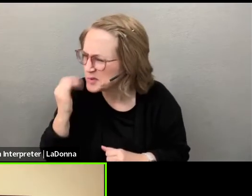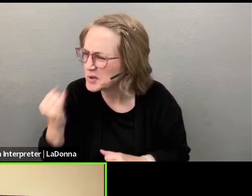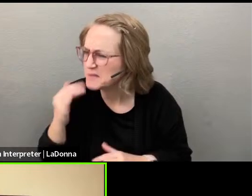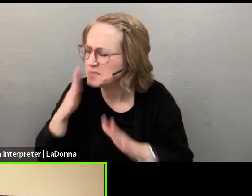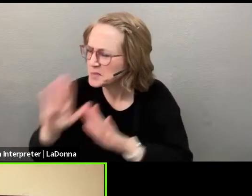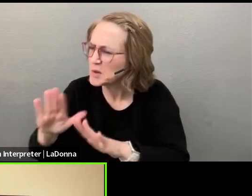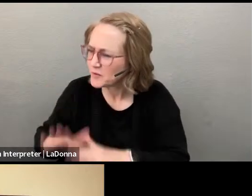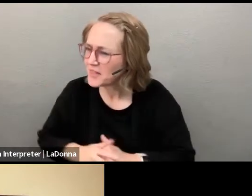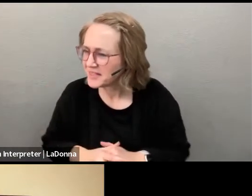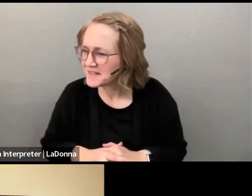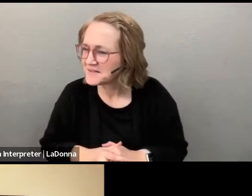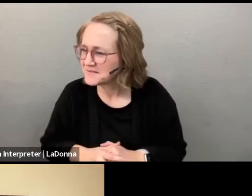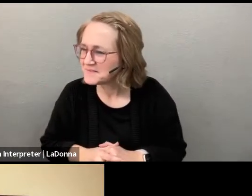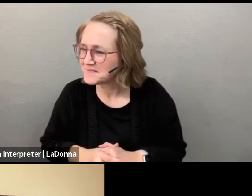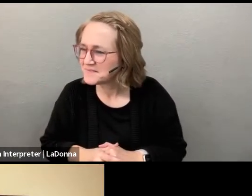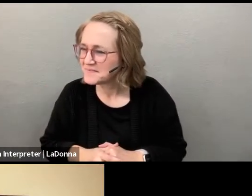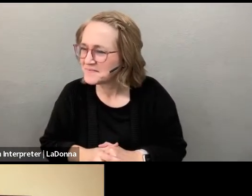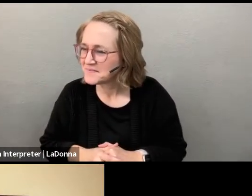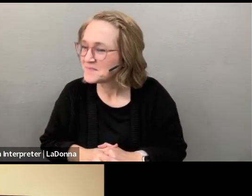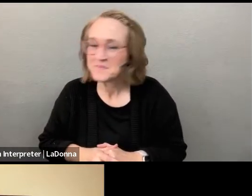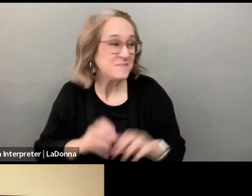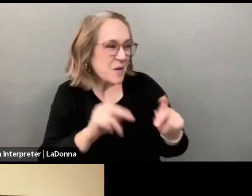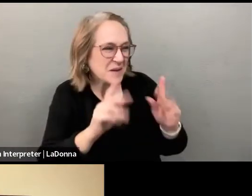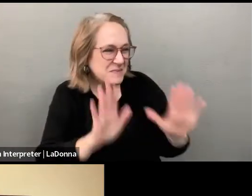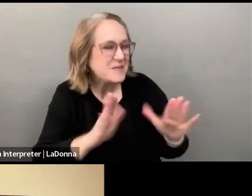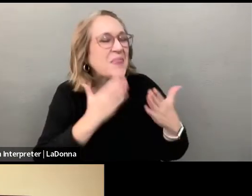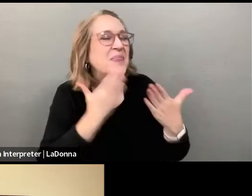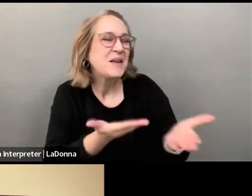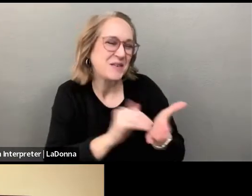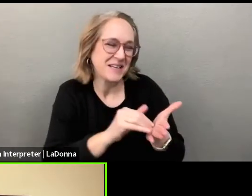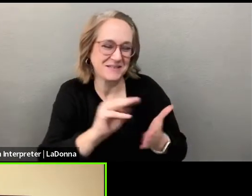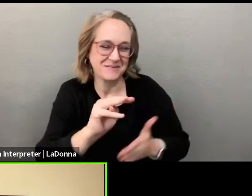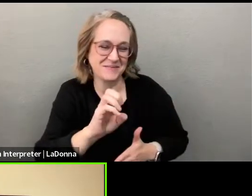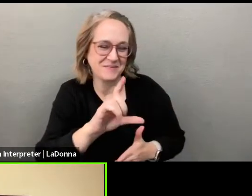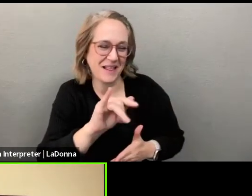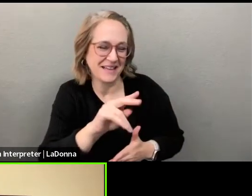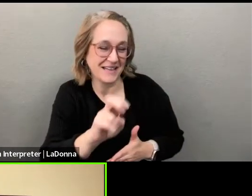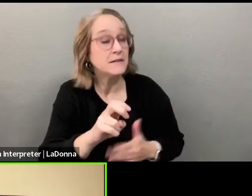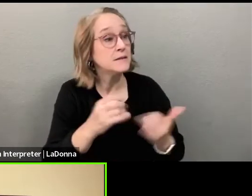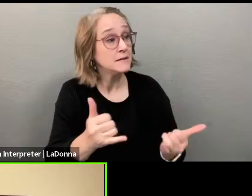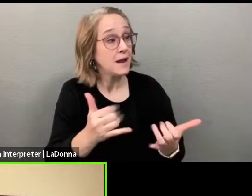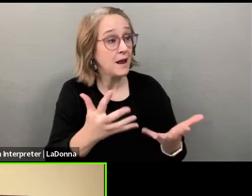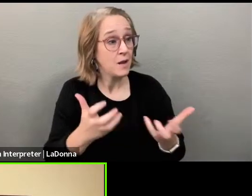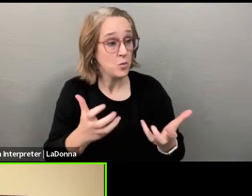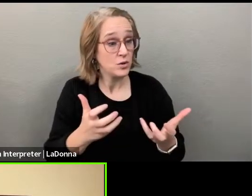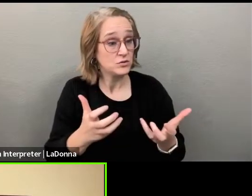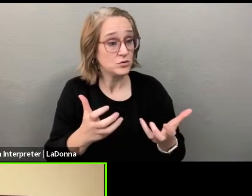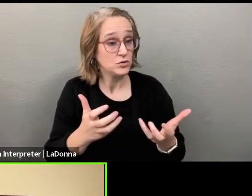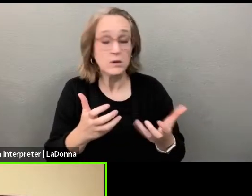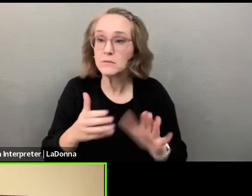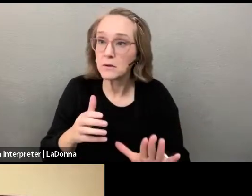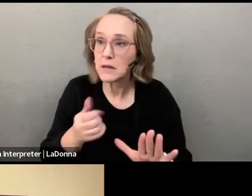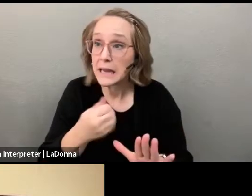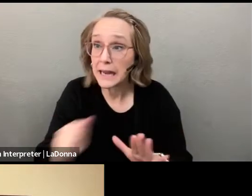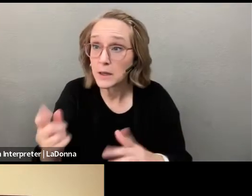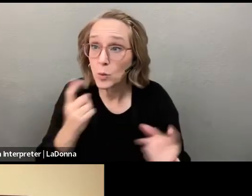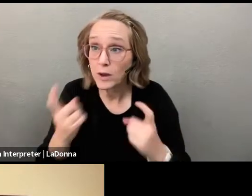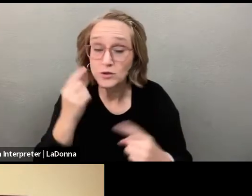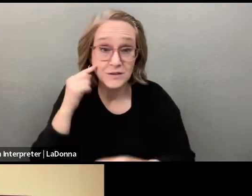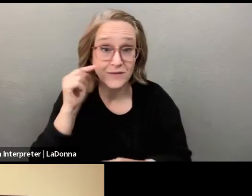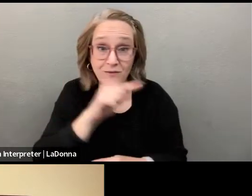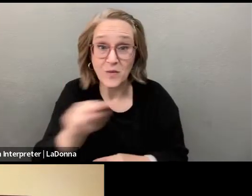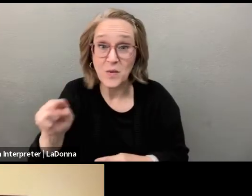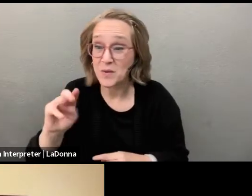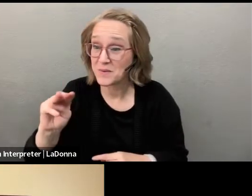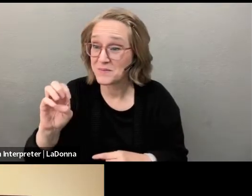wonderful. Okay, great. Thanks, Melanie. Okay. And now I will, does anybody have any questions for Melanie?